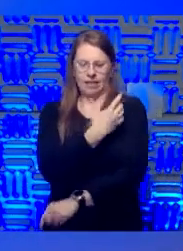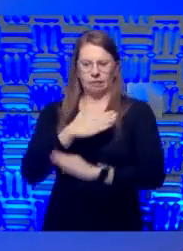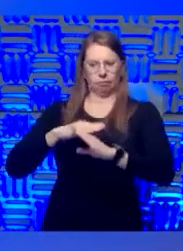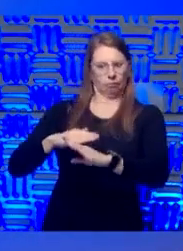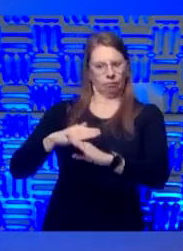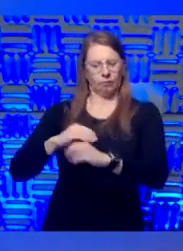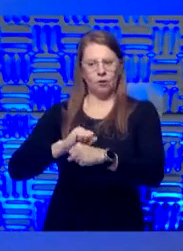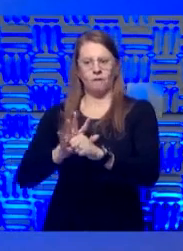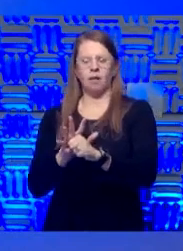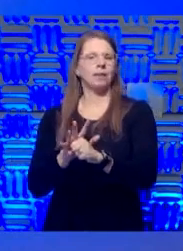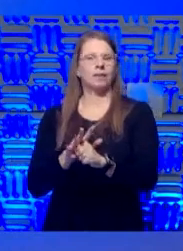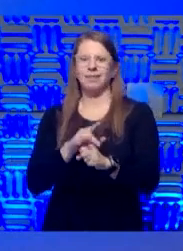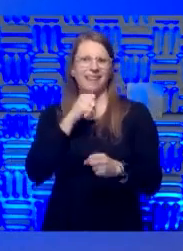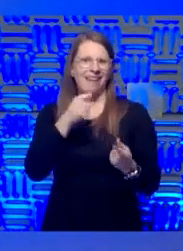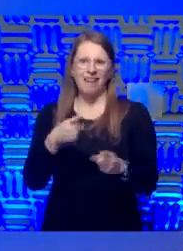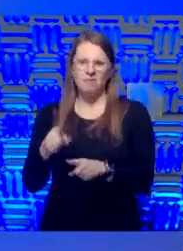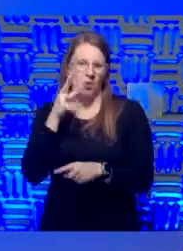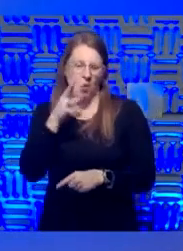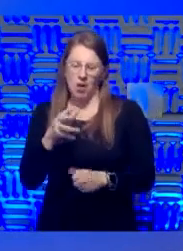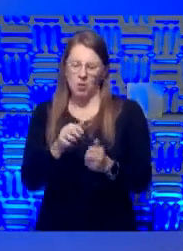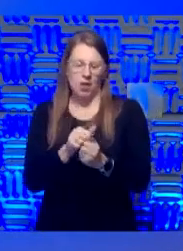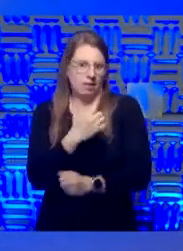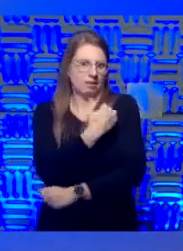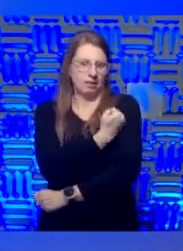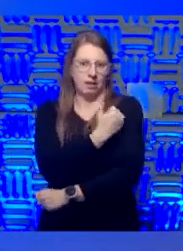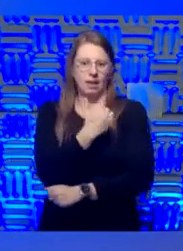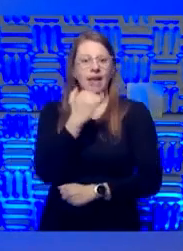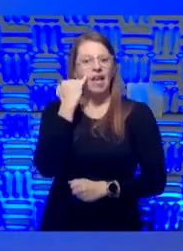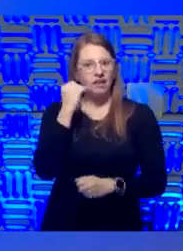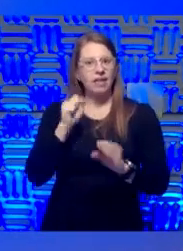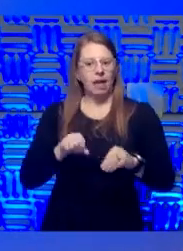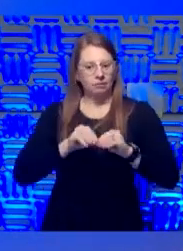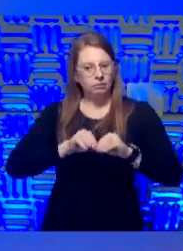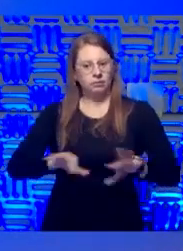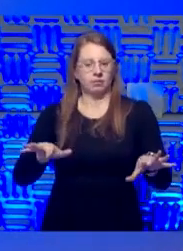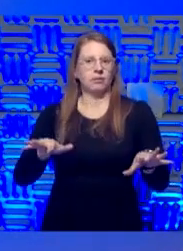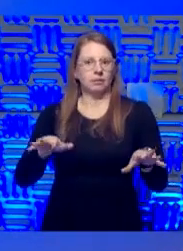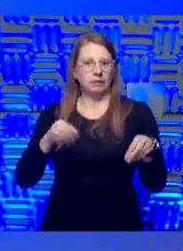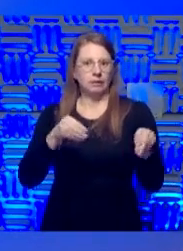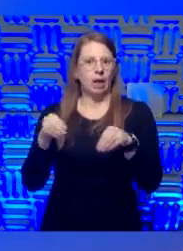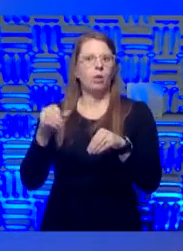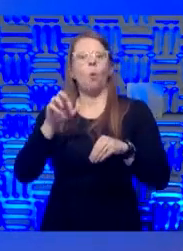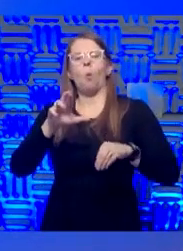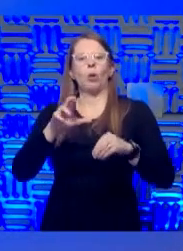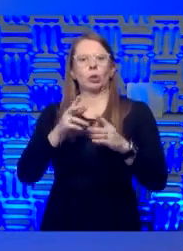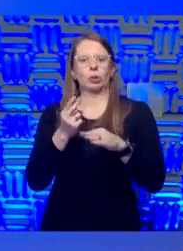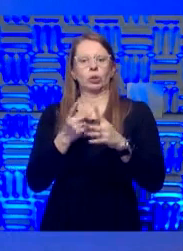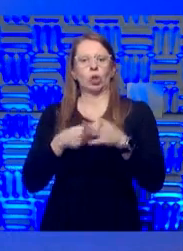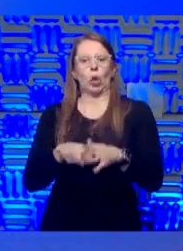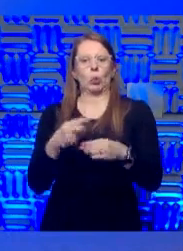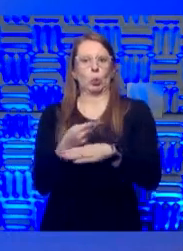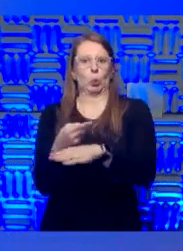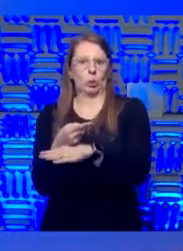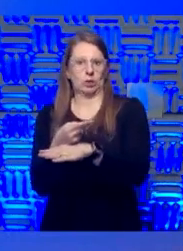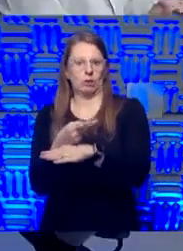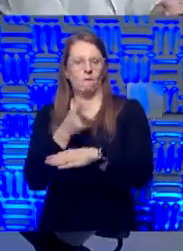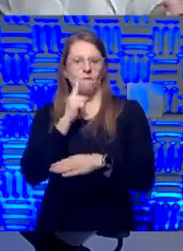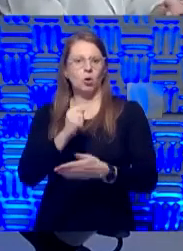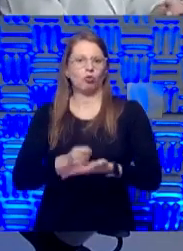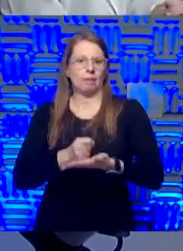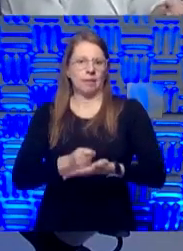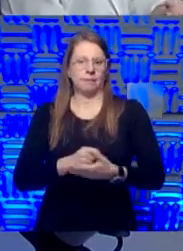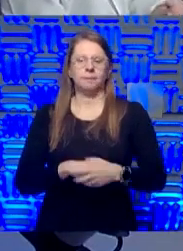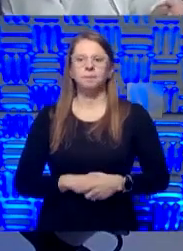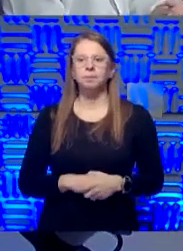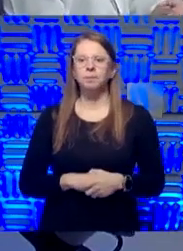not happen with these vaccines if they are able to come to market, and even if we're able to use this antibody, this specific antibody for treatment. Yeah,